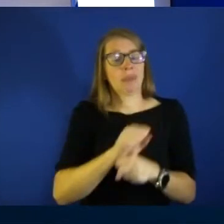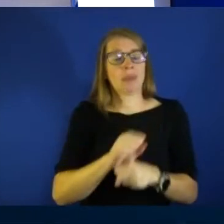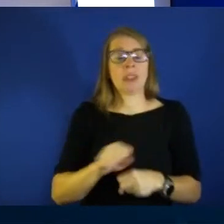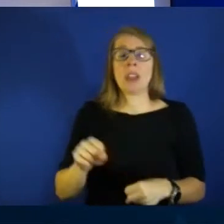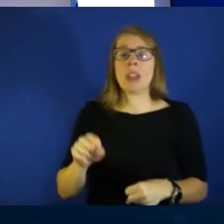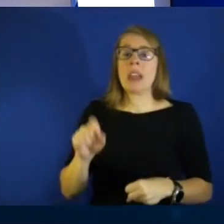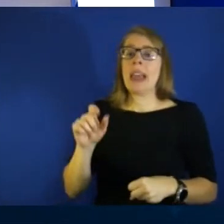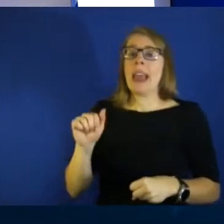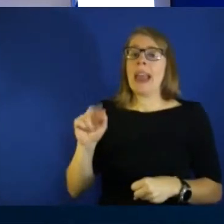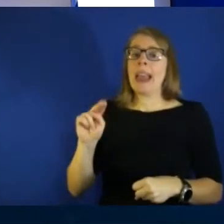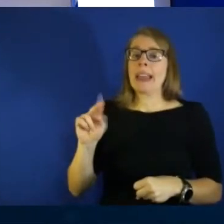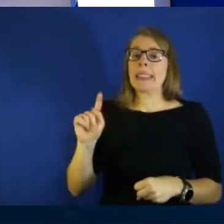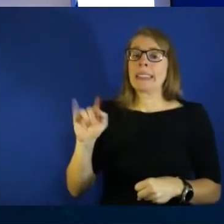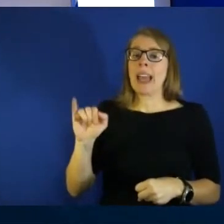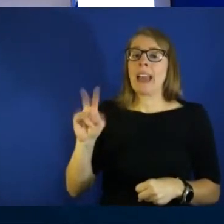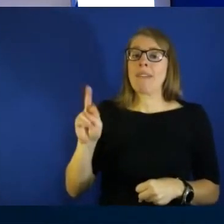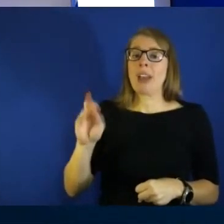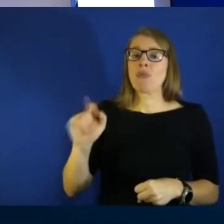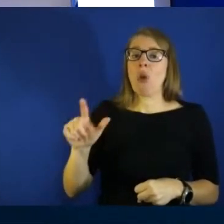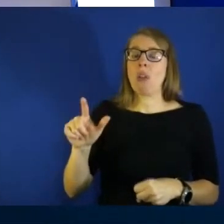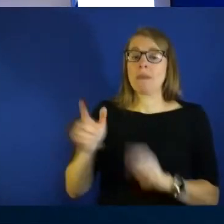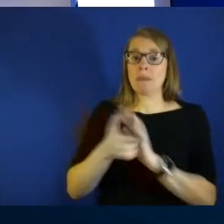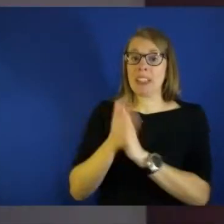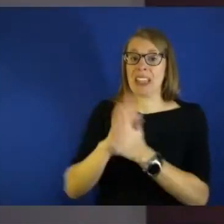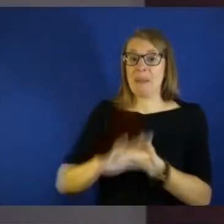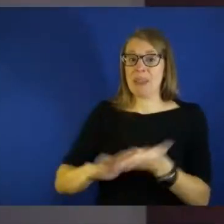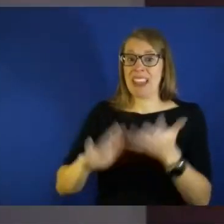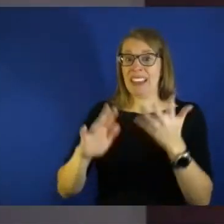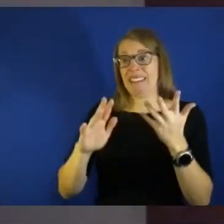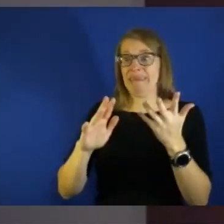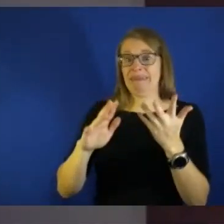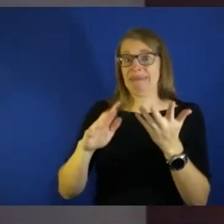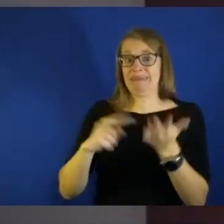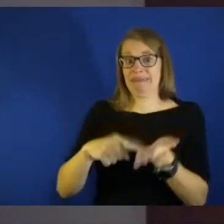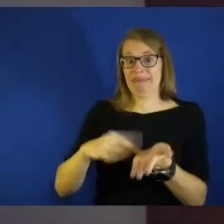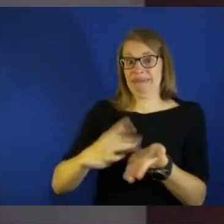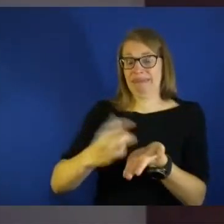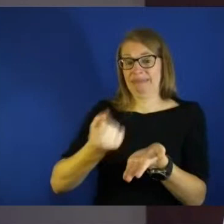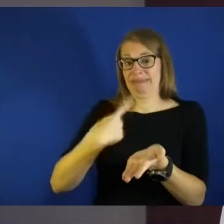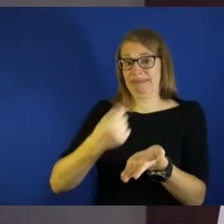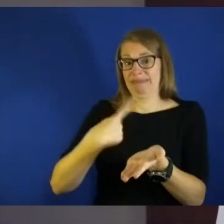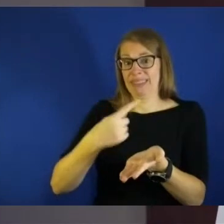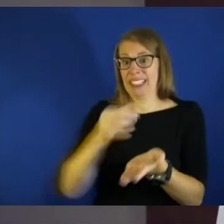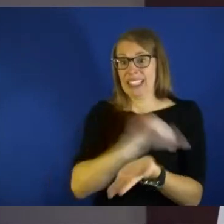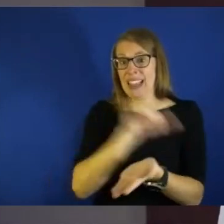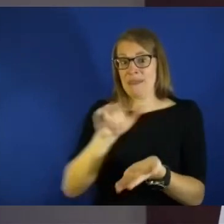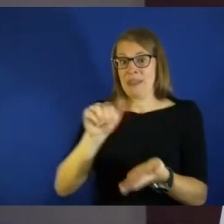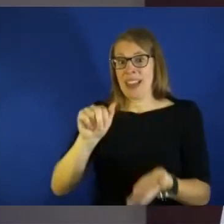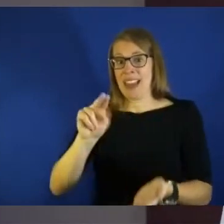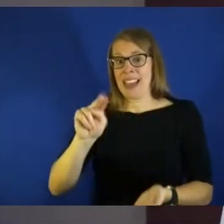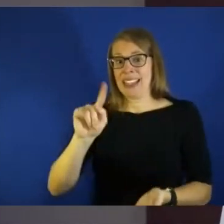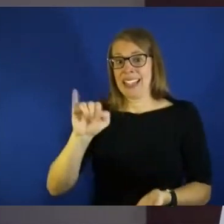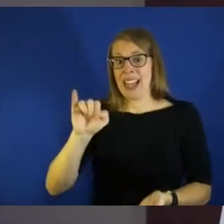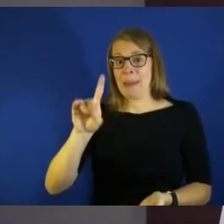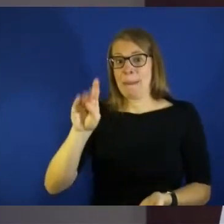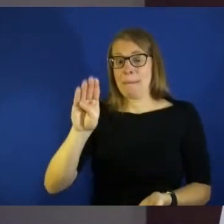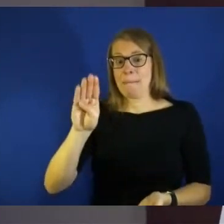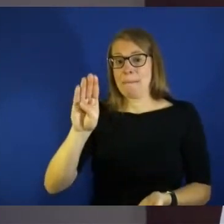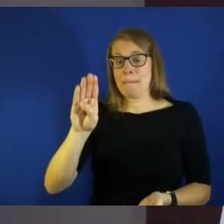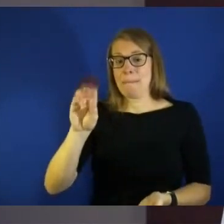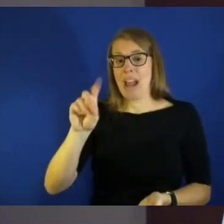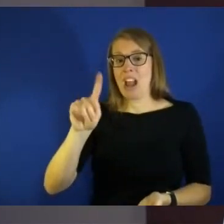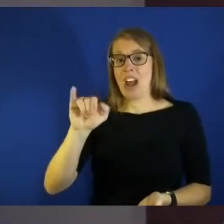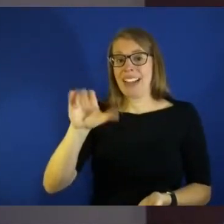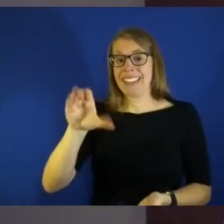a thing like antibiotics? Well, they've been around for a long time, but antibiotics in general are a lot more effective